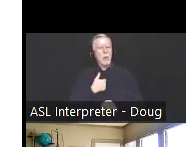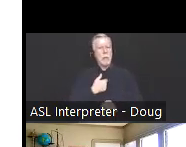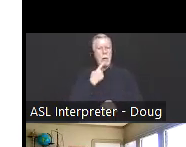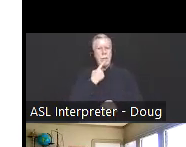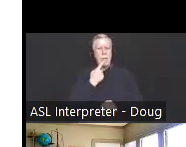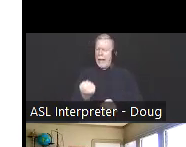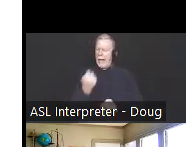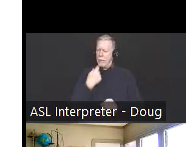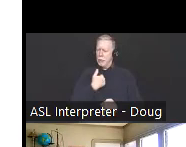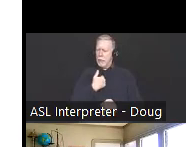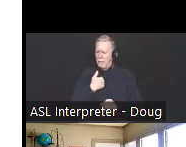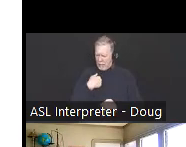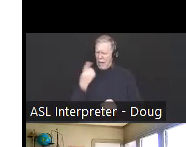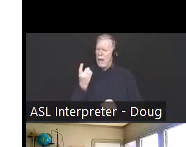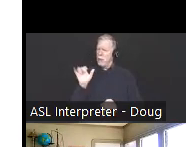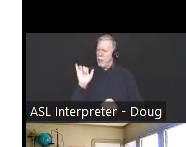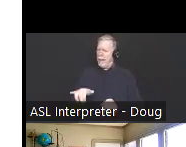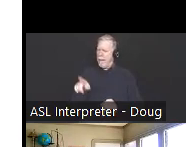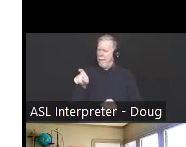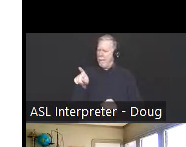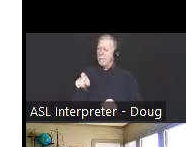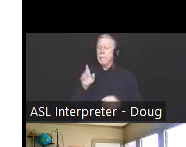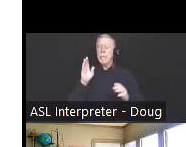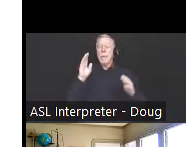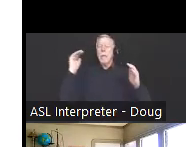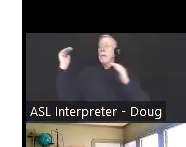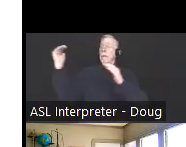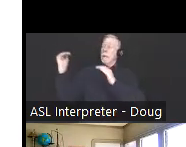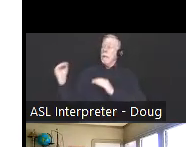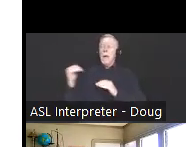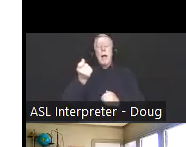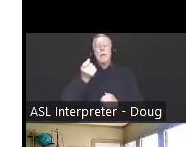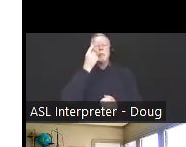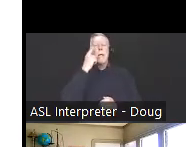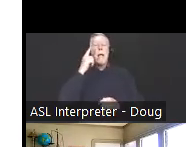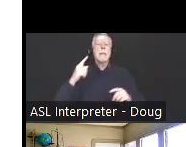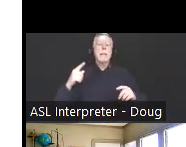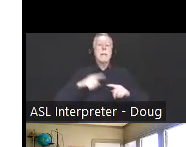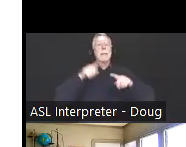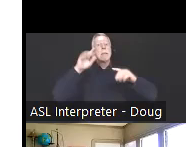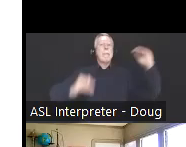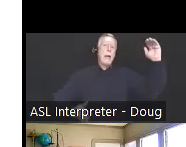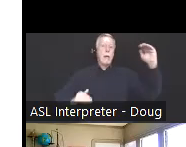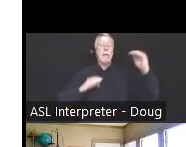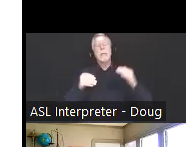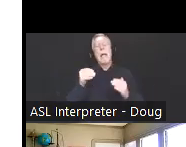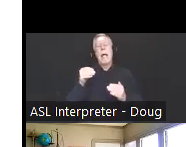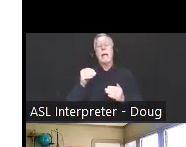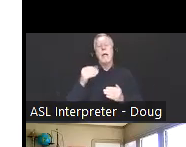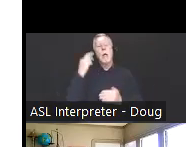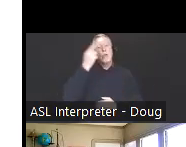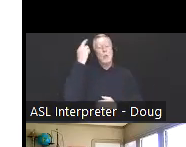you're doing those. Understanding disparities and the root causes of the disparities is one of the most